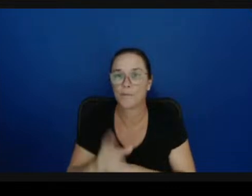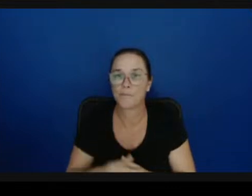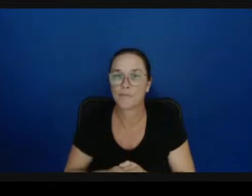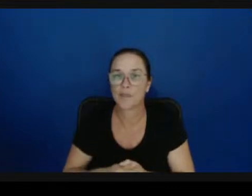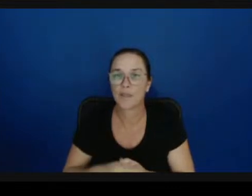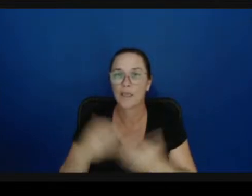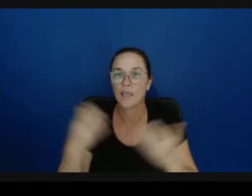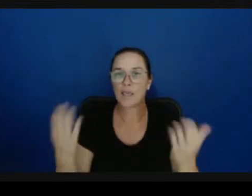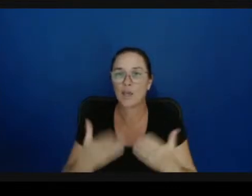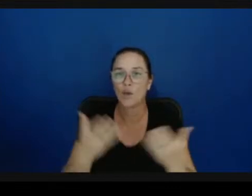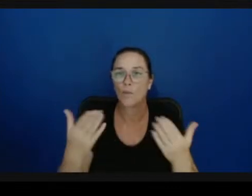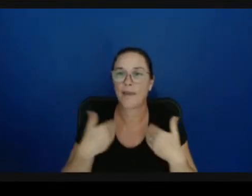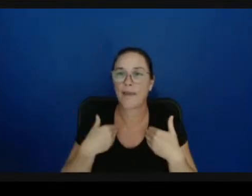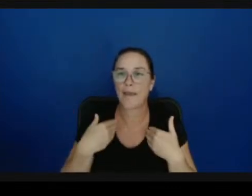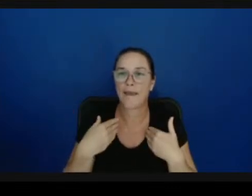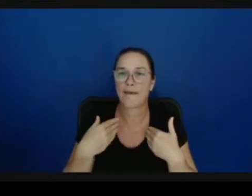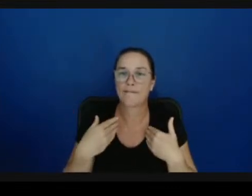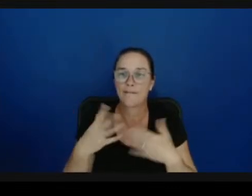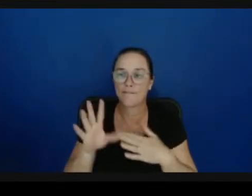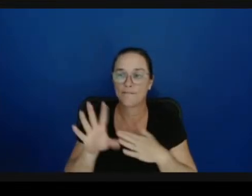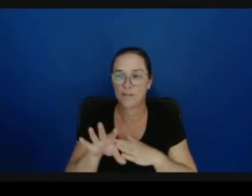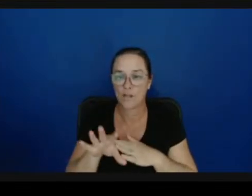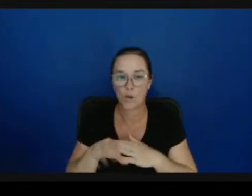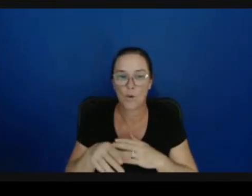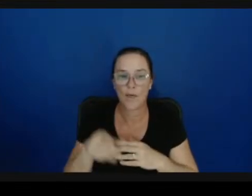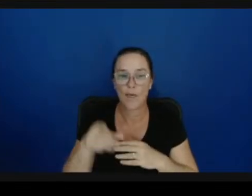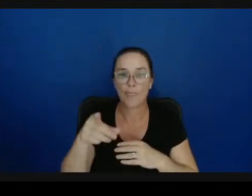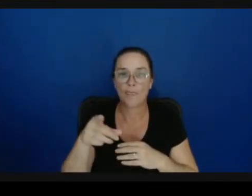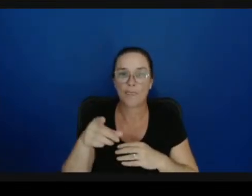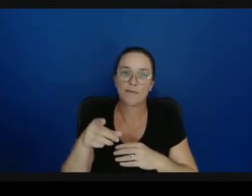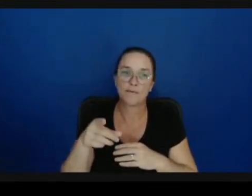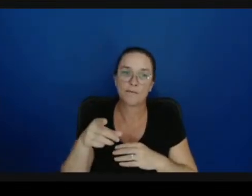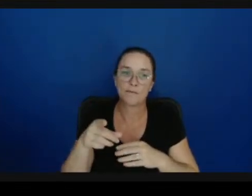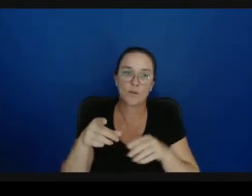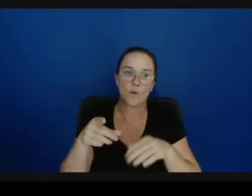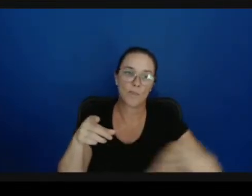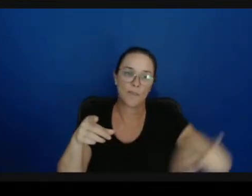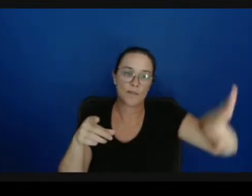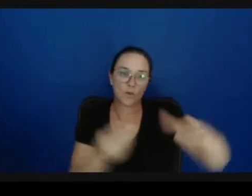have a video of that. And so we're coming, eruption sites coming up here on